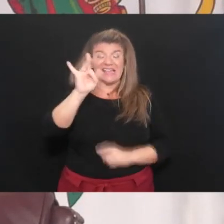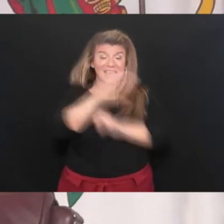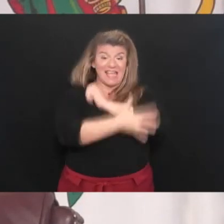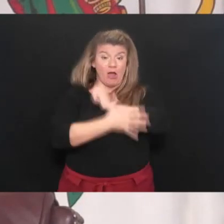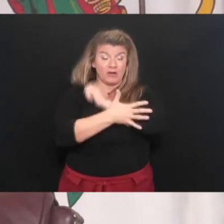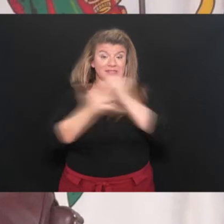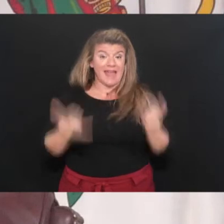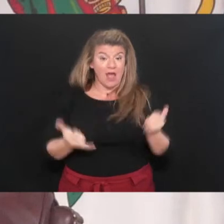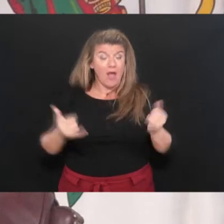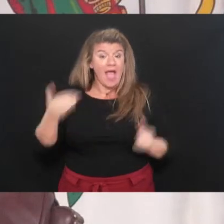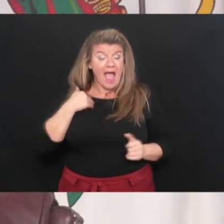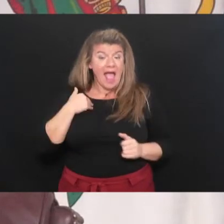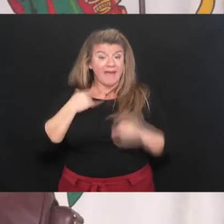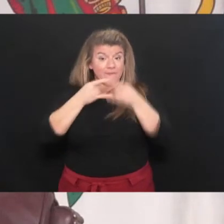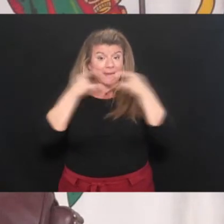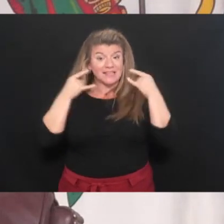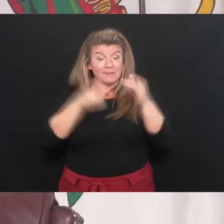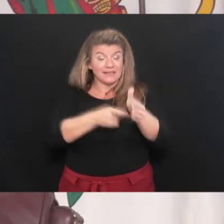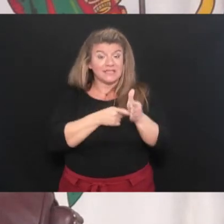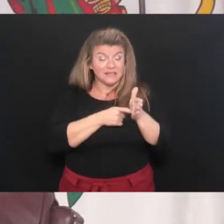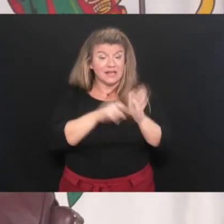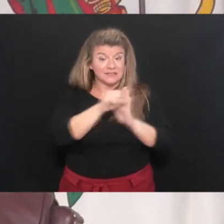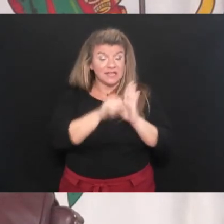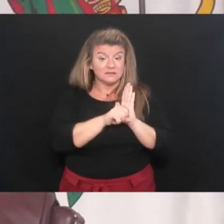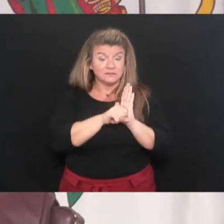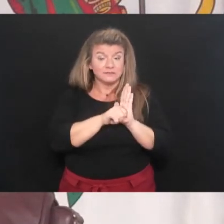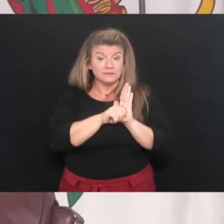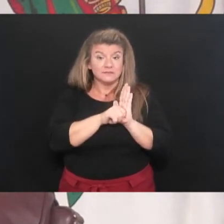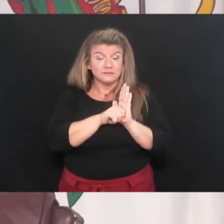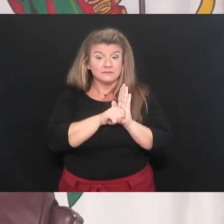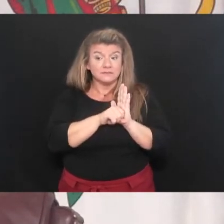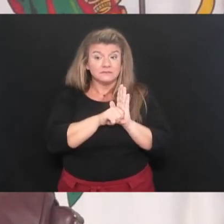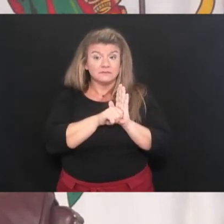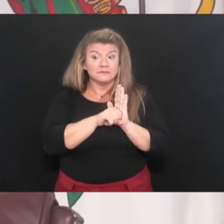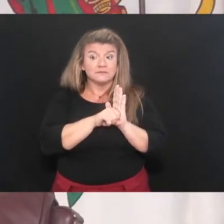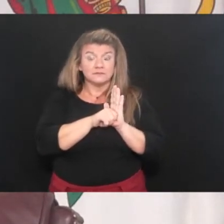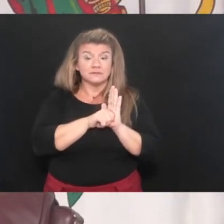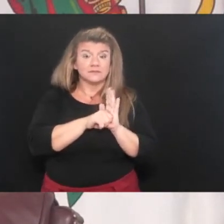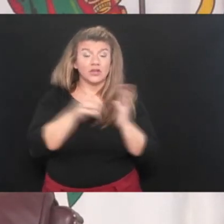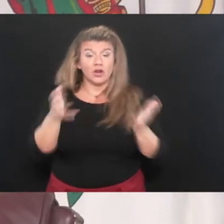now have mask mandates in the state. I